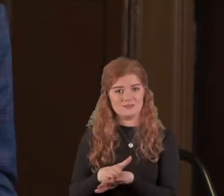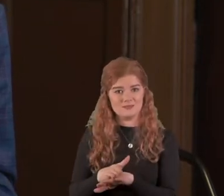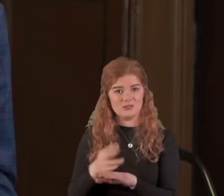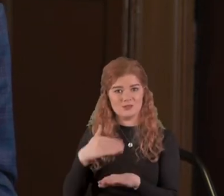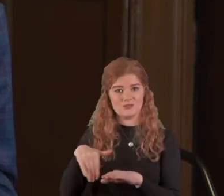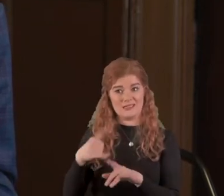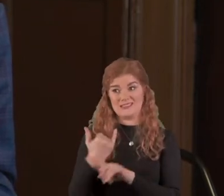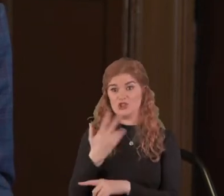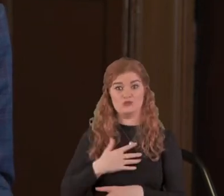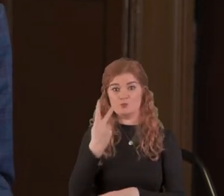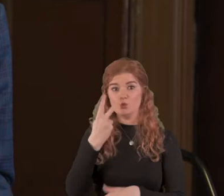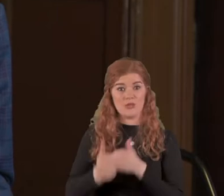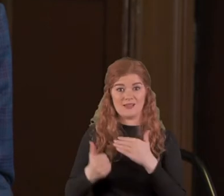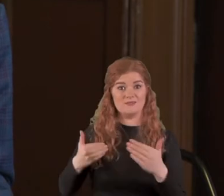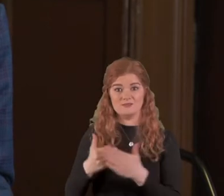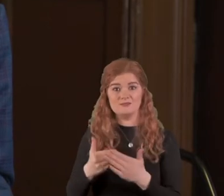in 2 days.